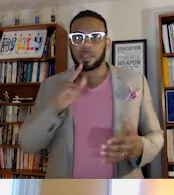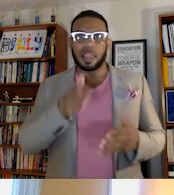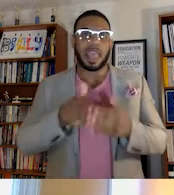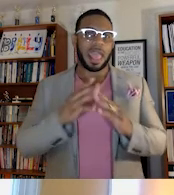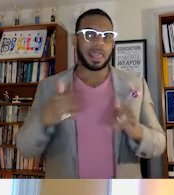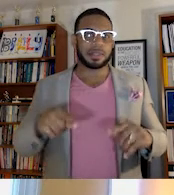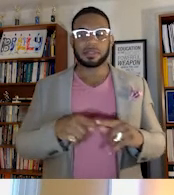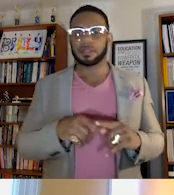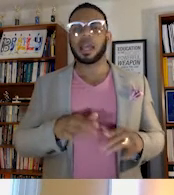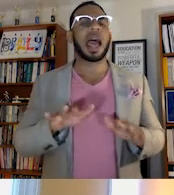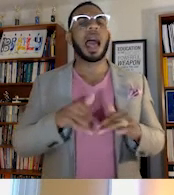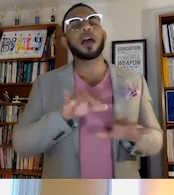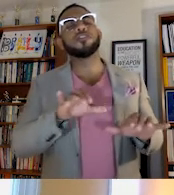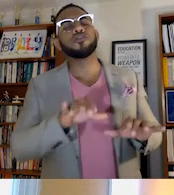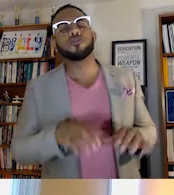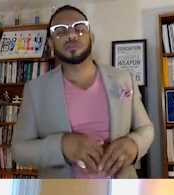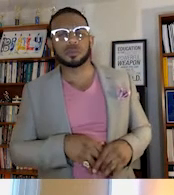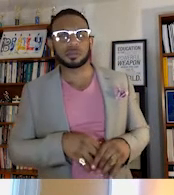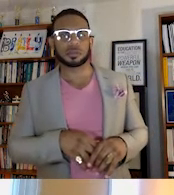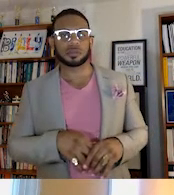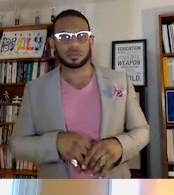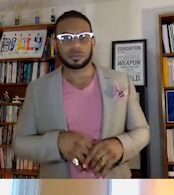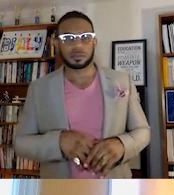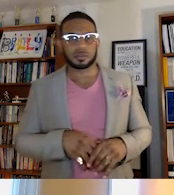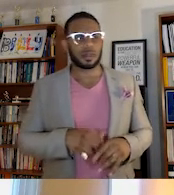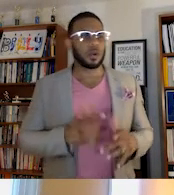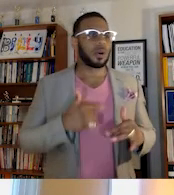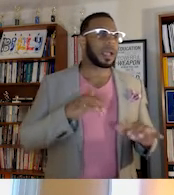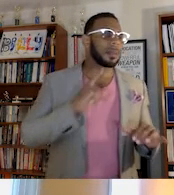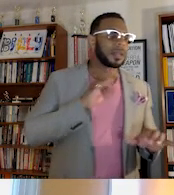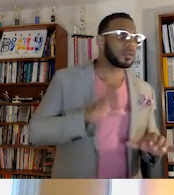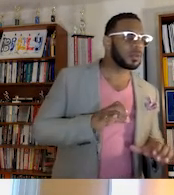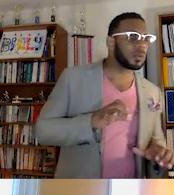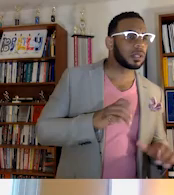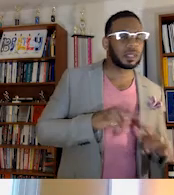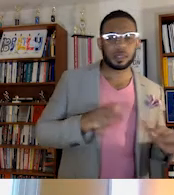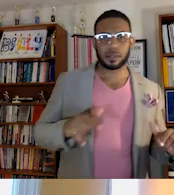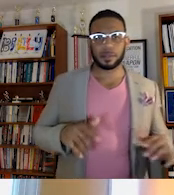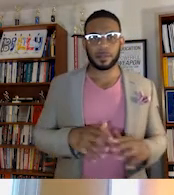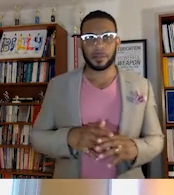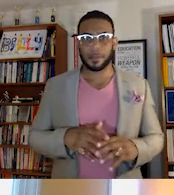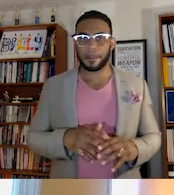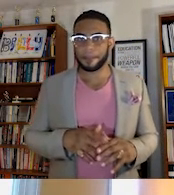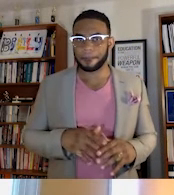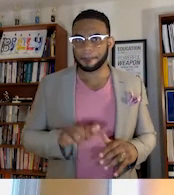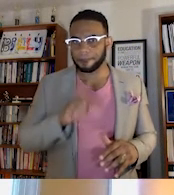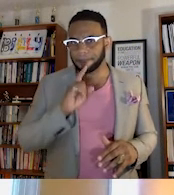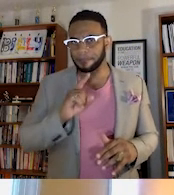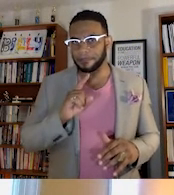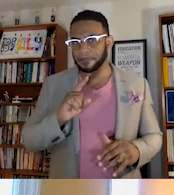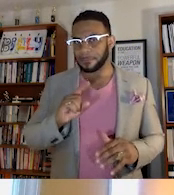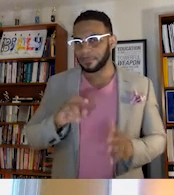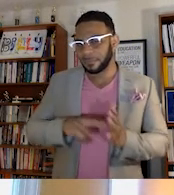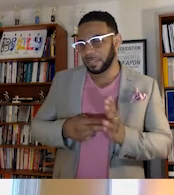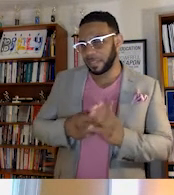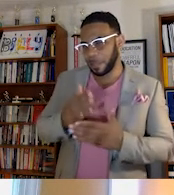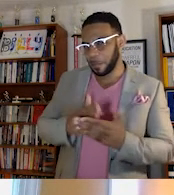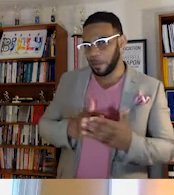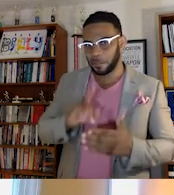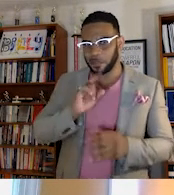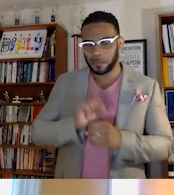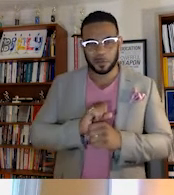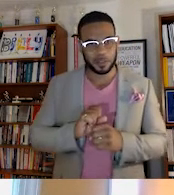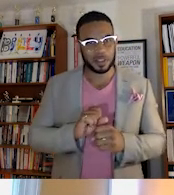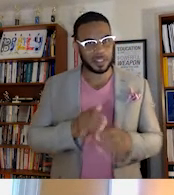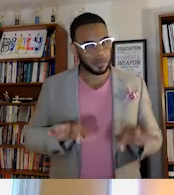asking us, how y'all doing? What can I be doing? This, that, and the other. There's the intentionality portion of it, which is